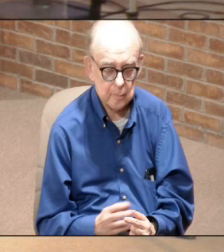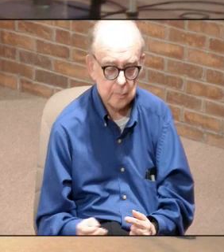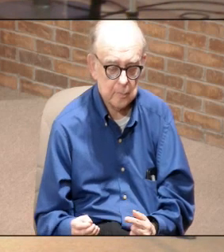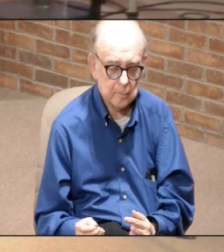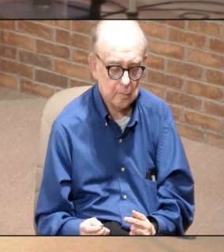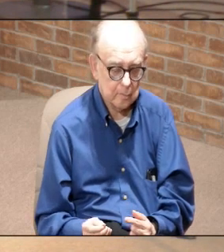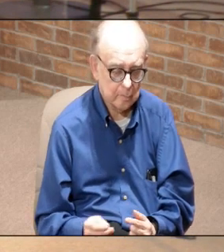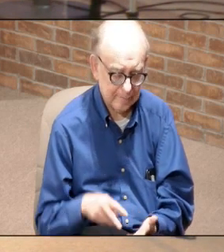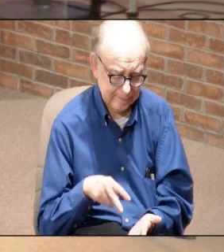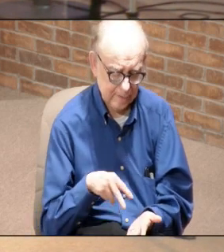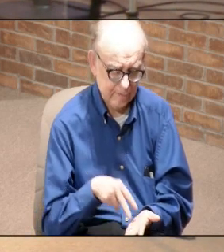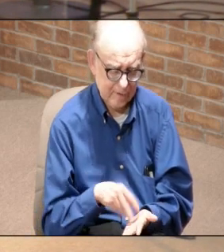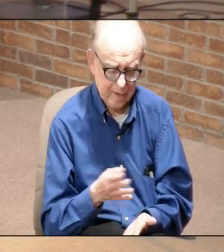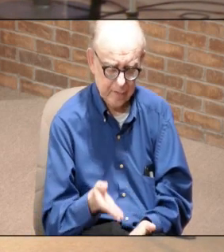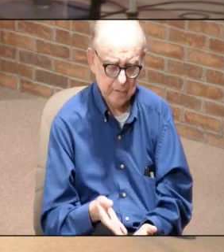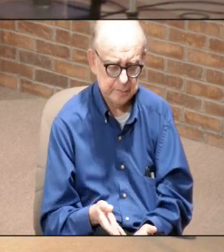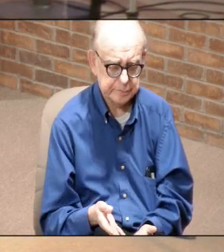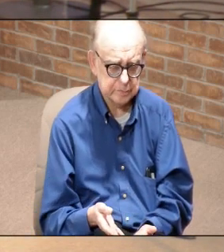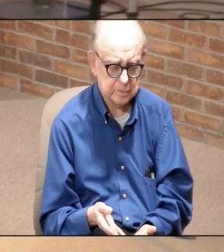and he would stand there.